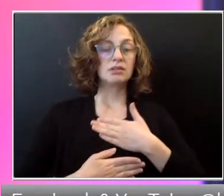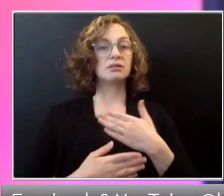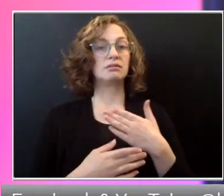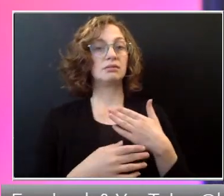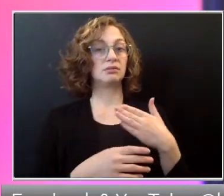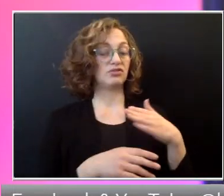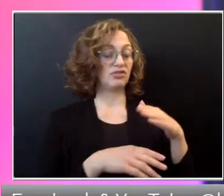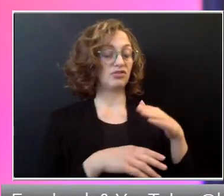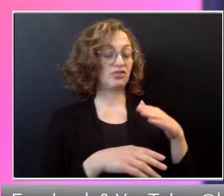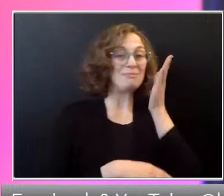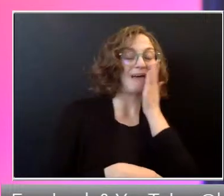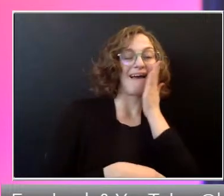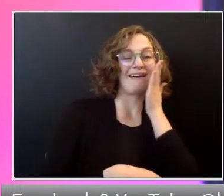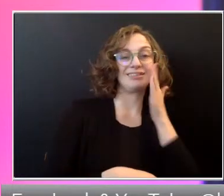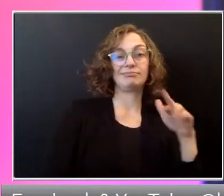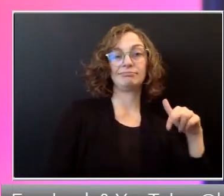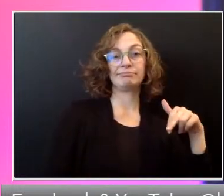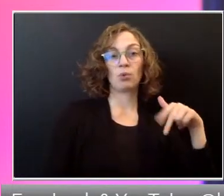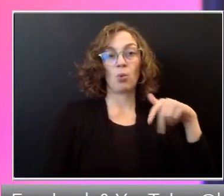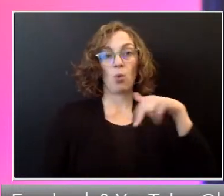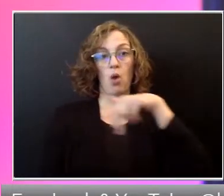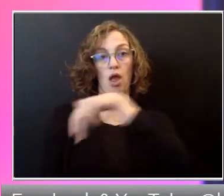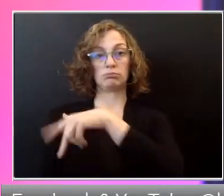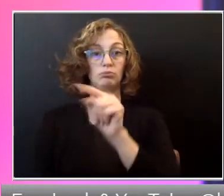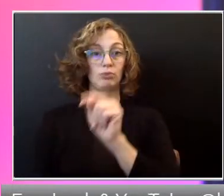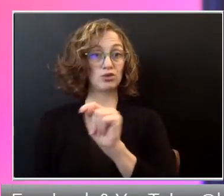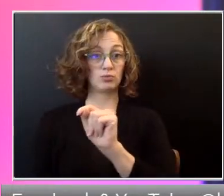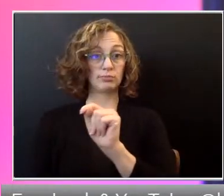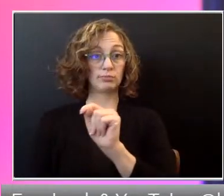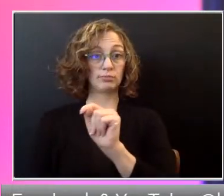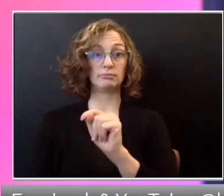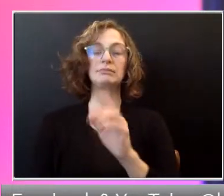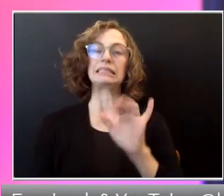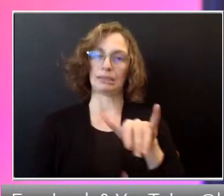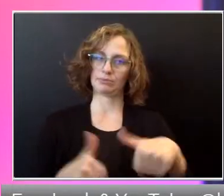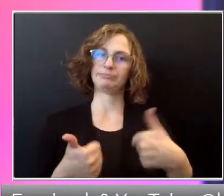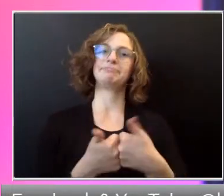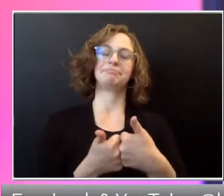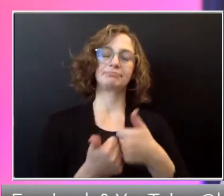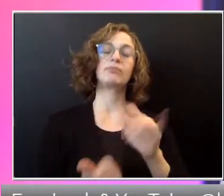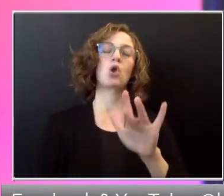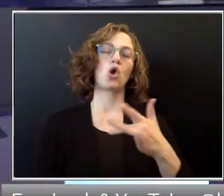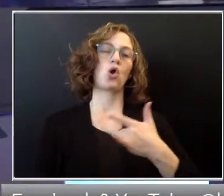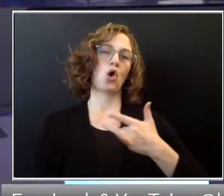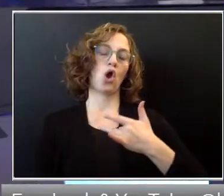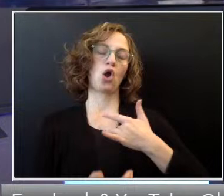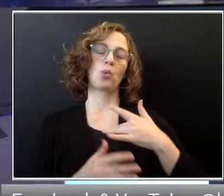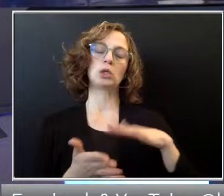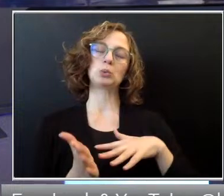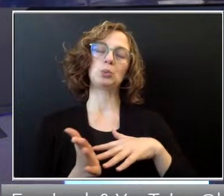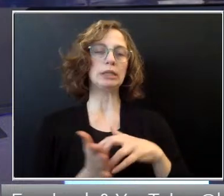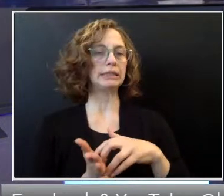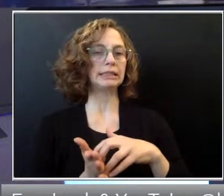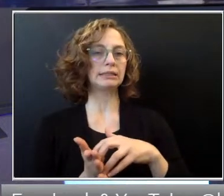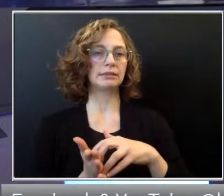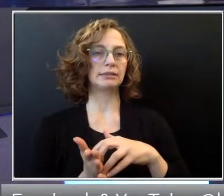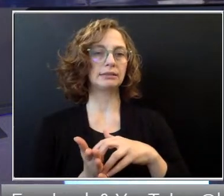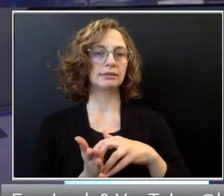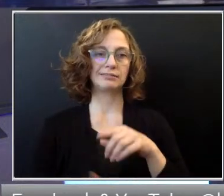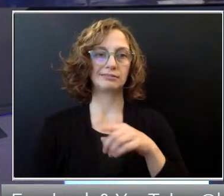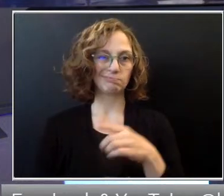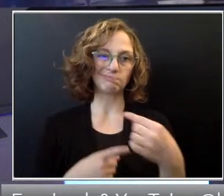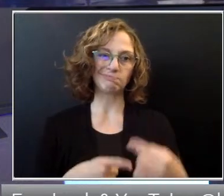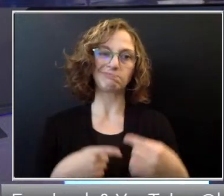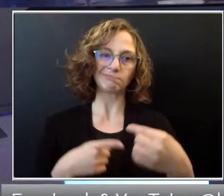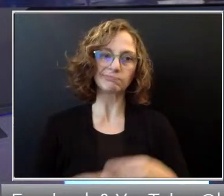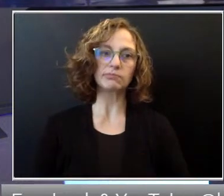challenge. And her heart was very weak, so she was struggling. Did you know that with her symptoms,